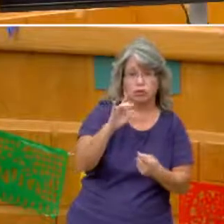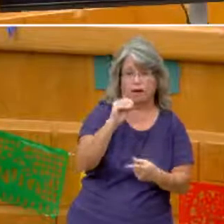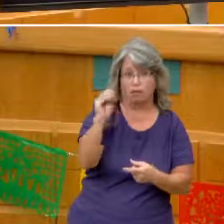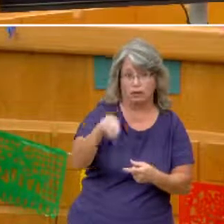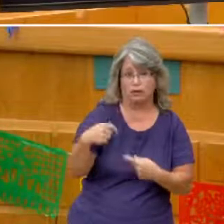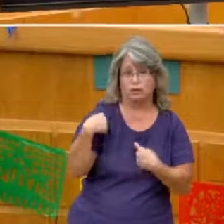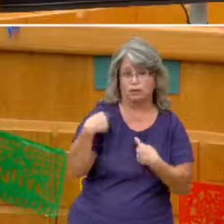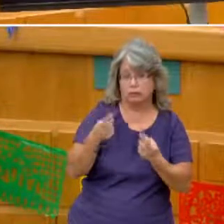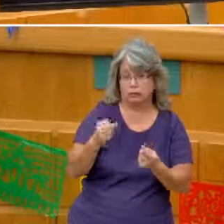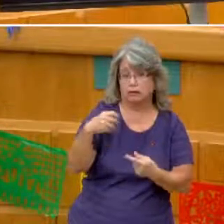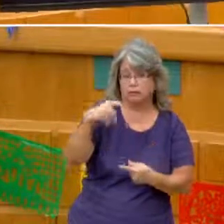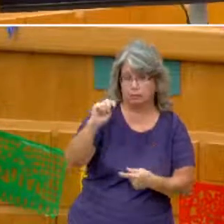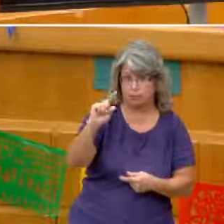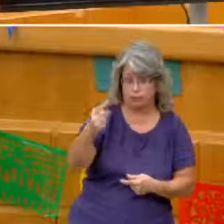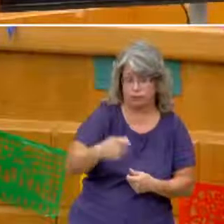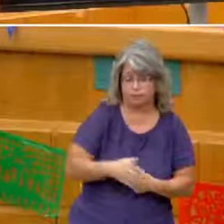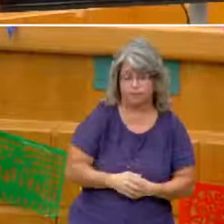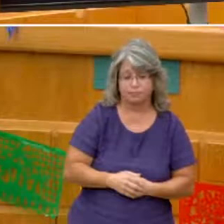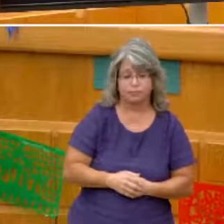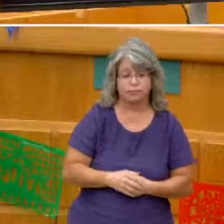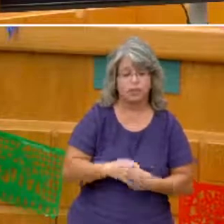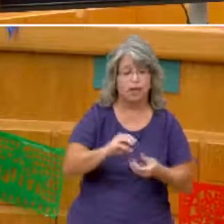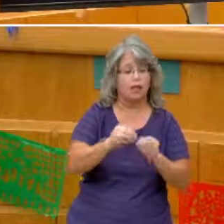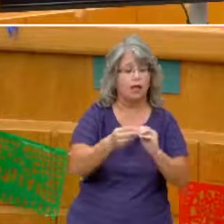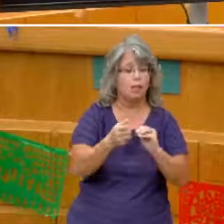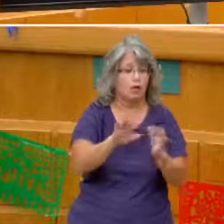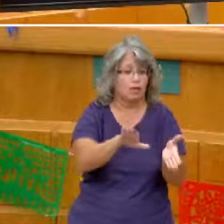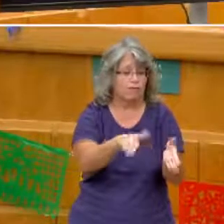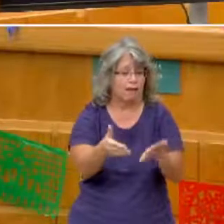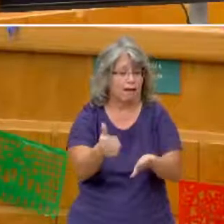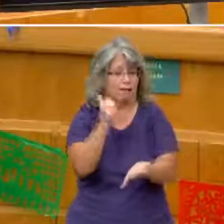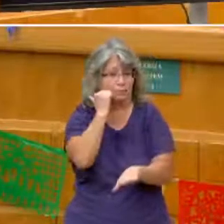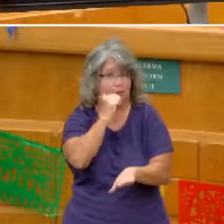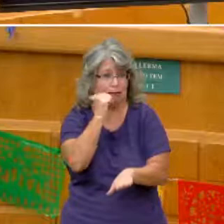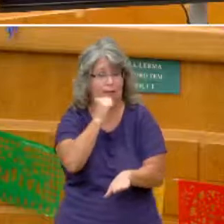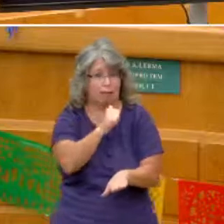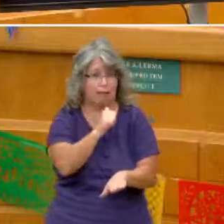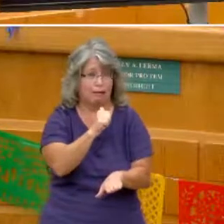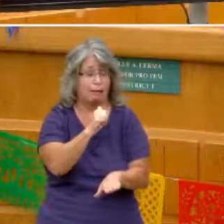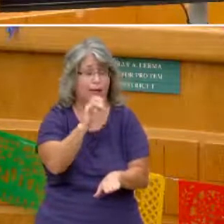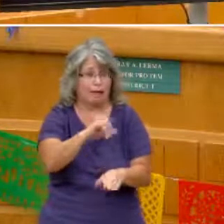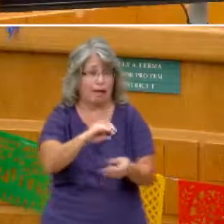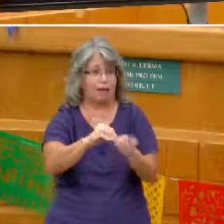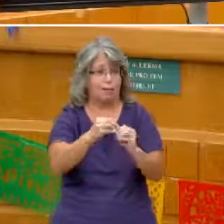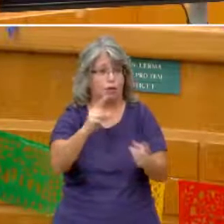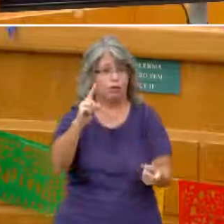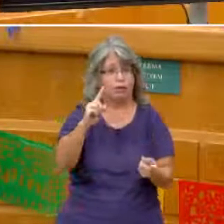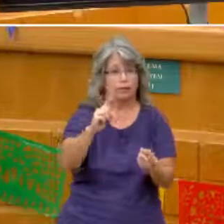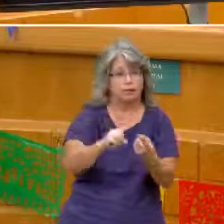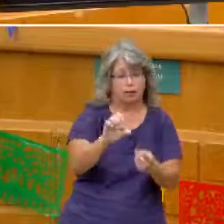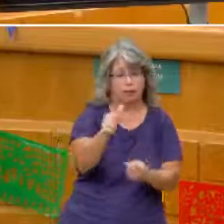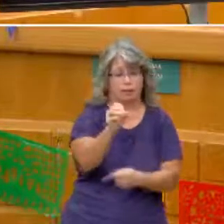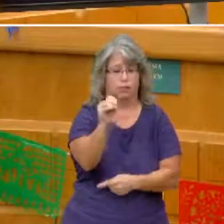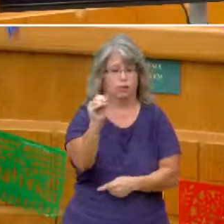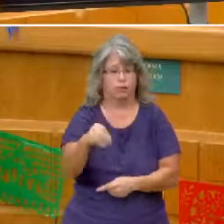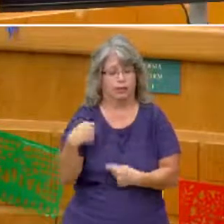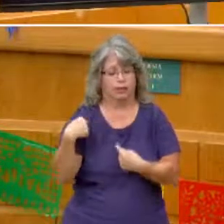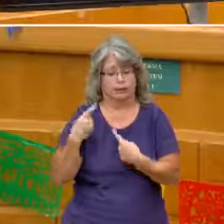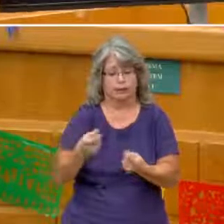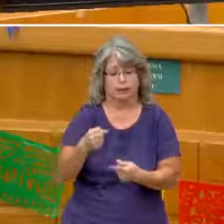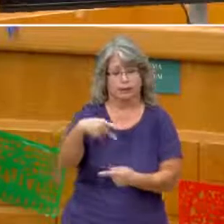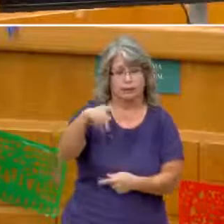deaths, which typically lag a few weeks after cases and hospitalizations, have fallen 10% since September